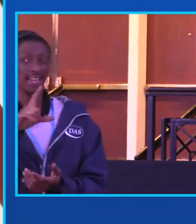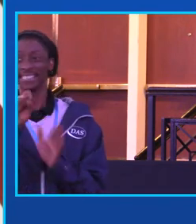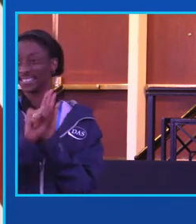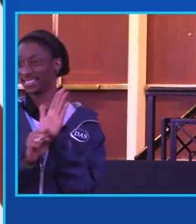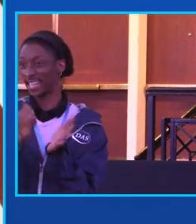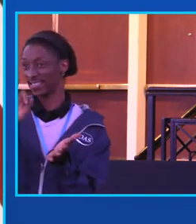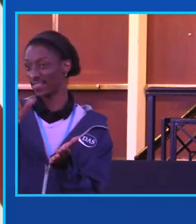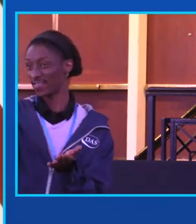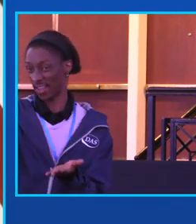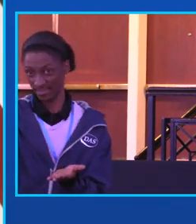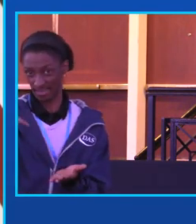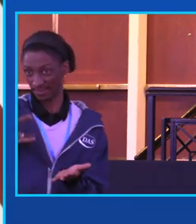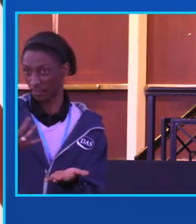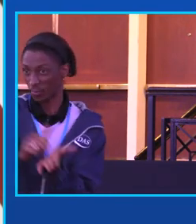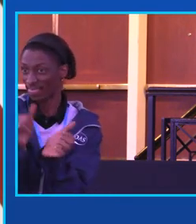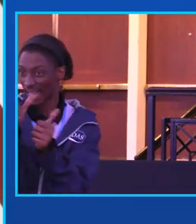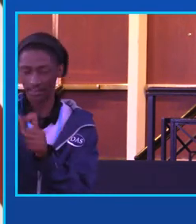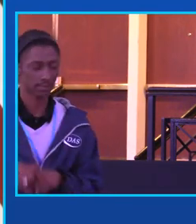red states?